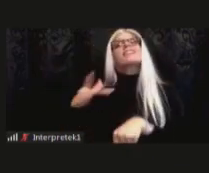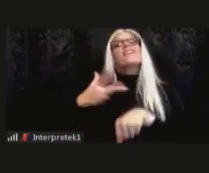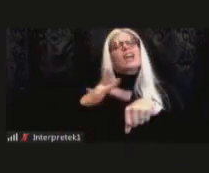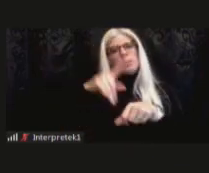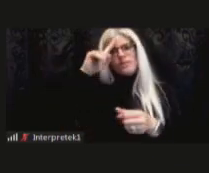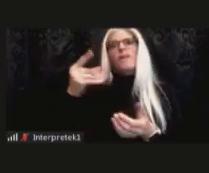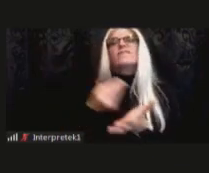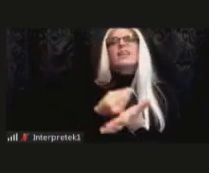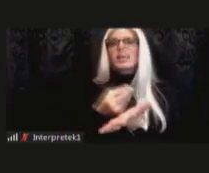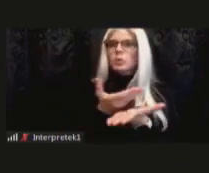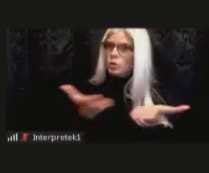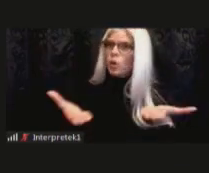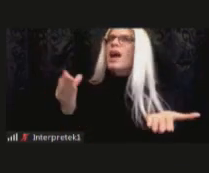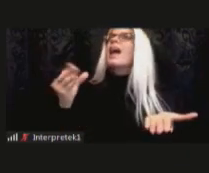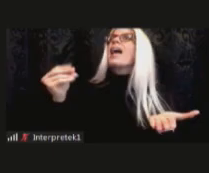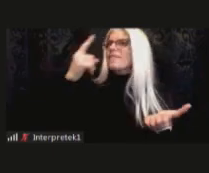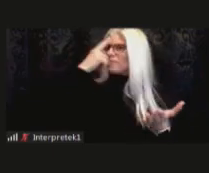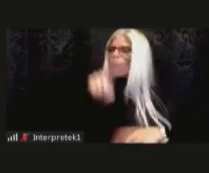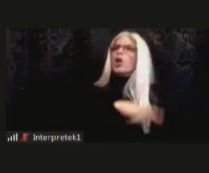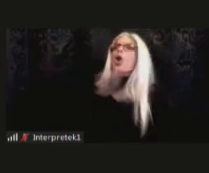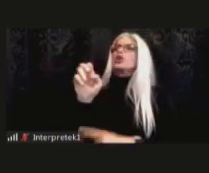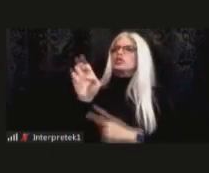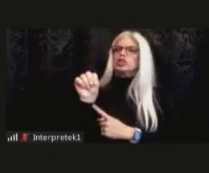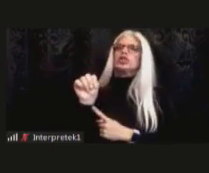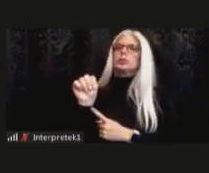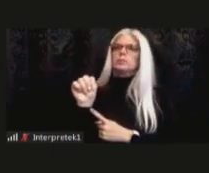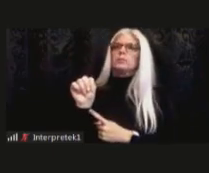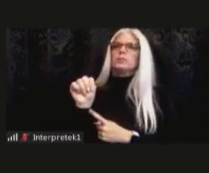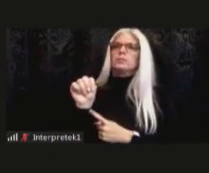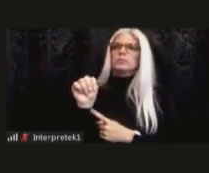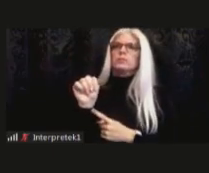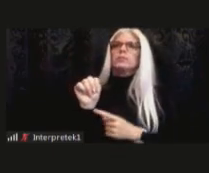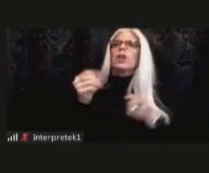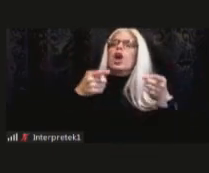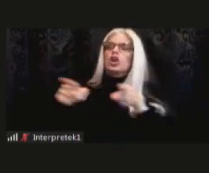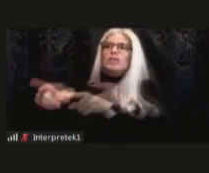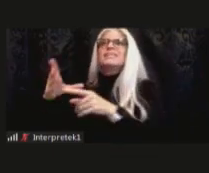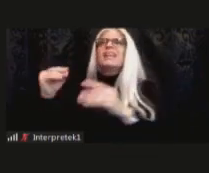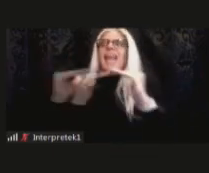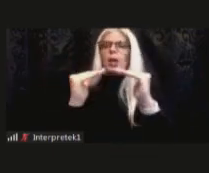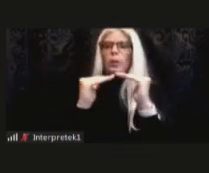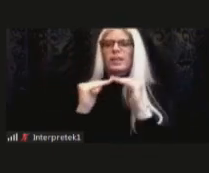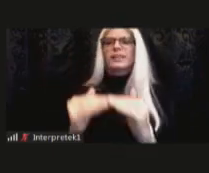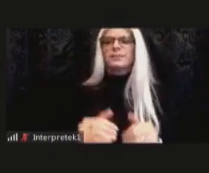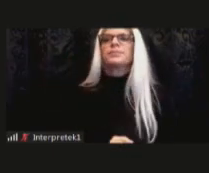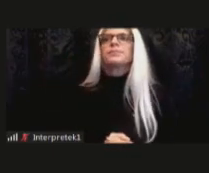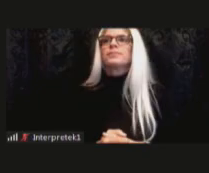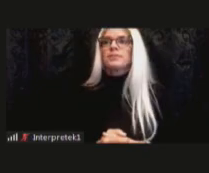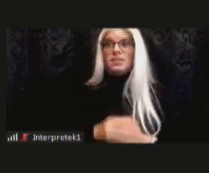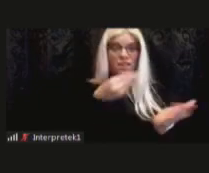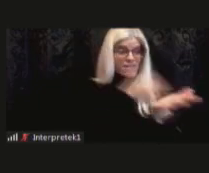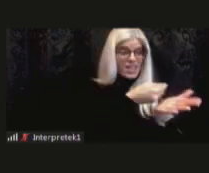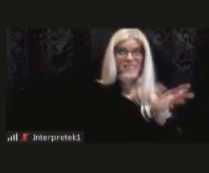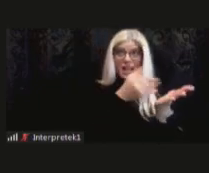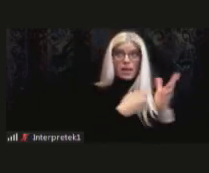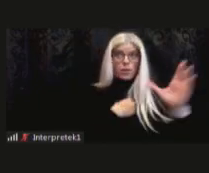the need for long-term assurances and equity. So, you know, taking those finite sources and putting them towards housing and making